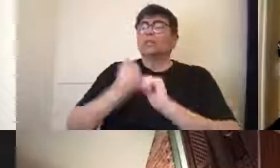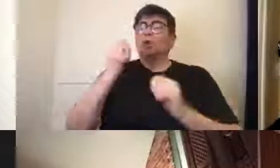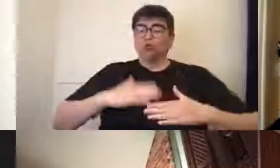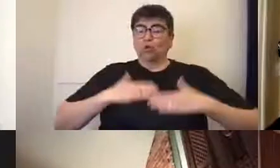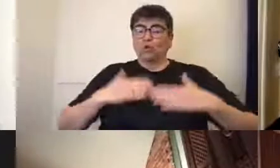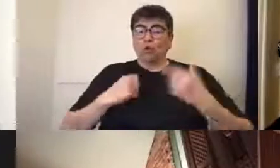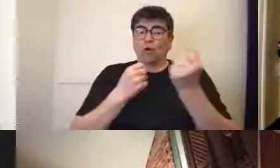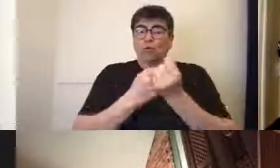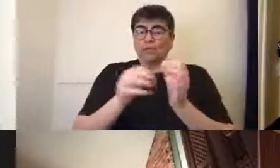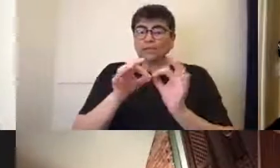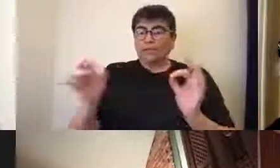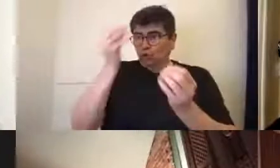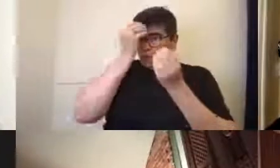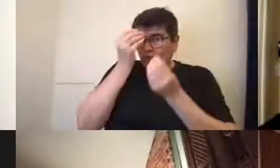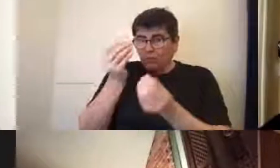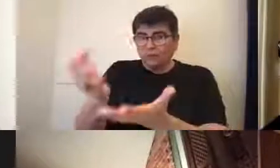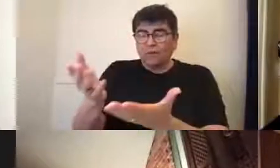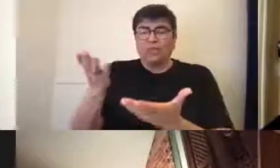or communicated at home?